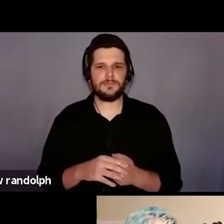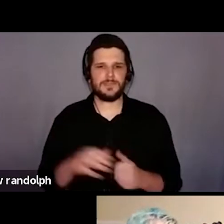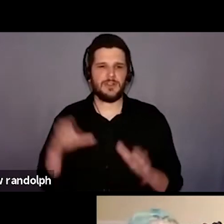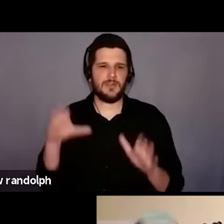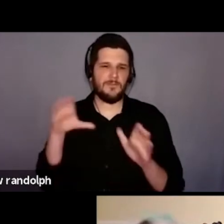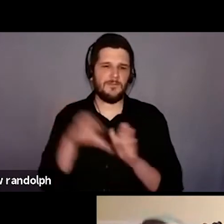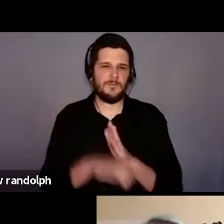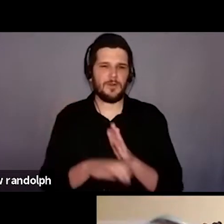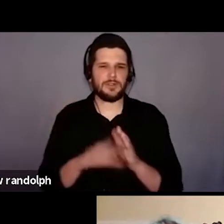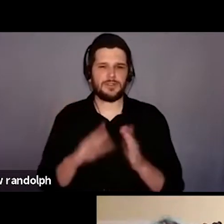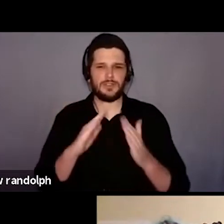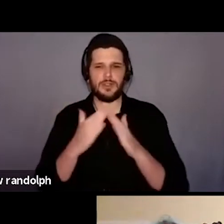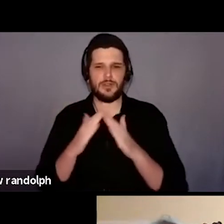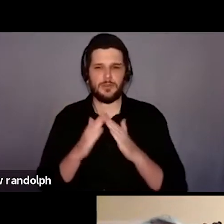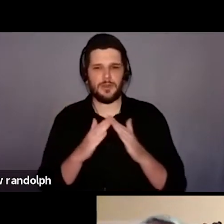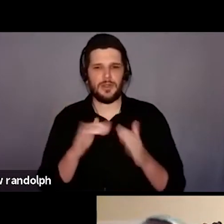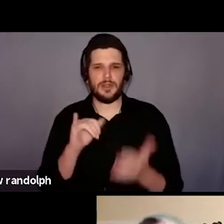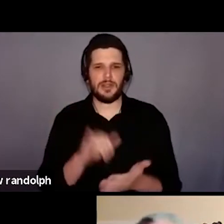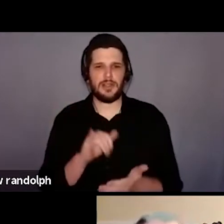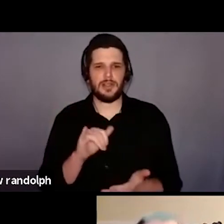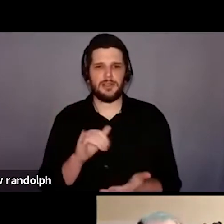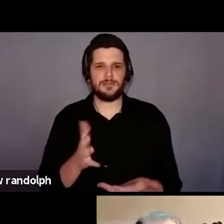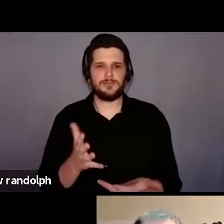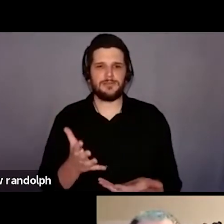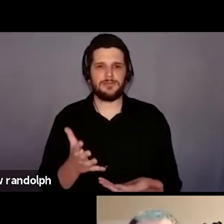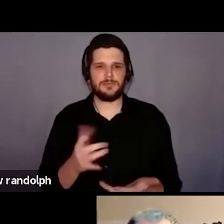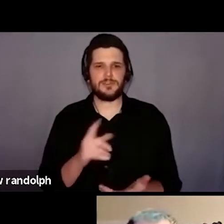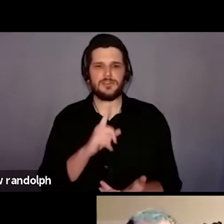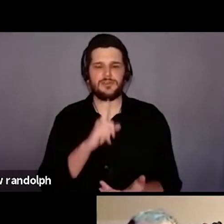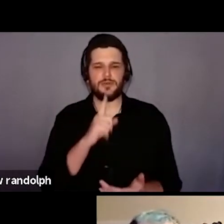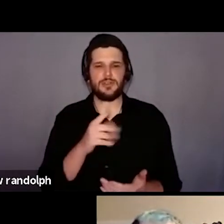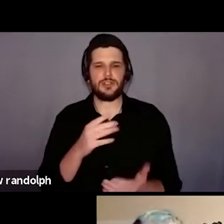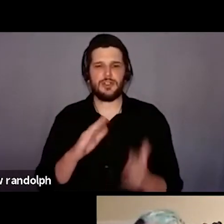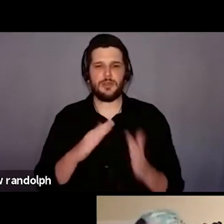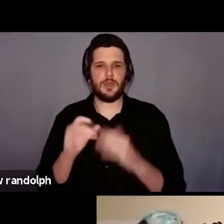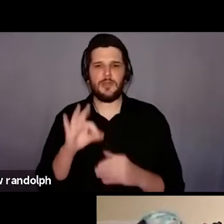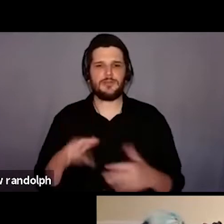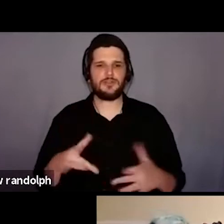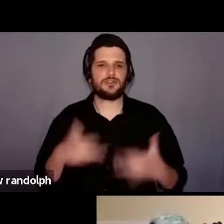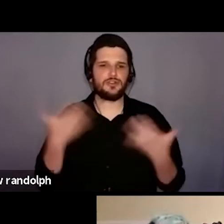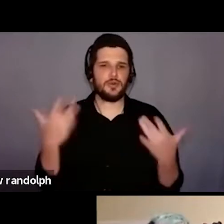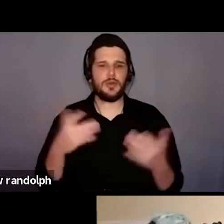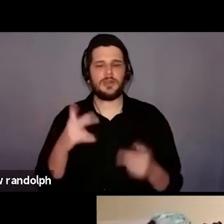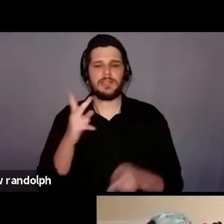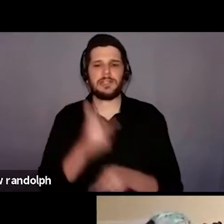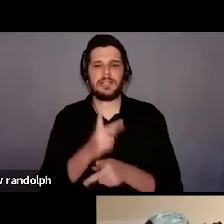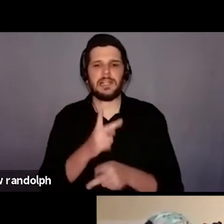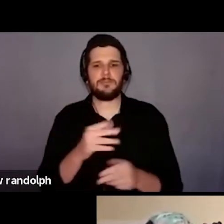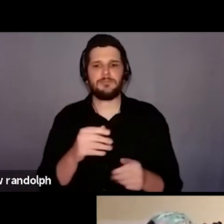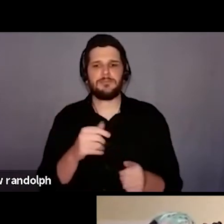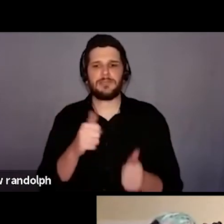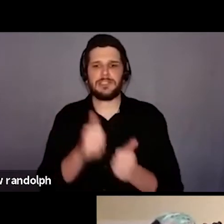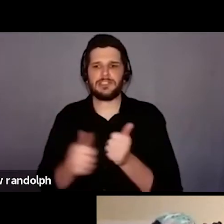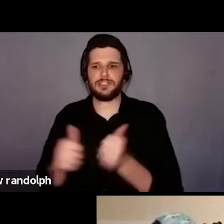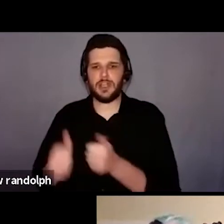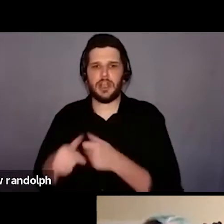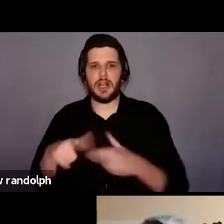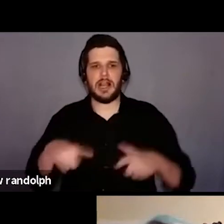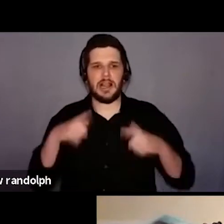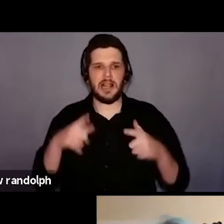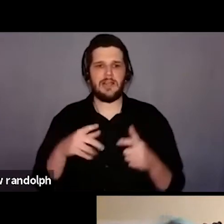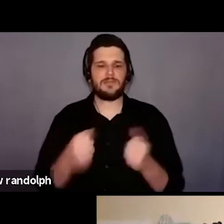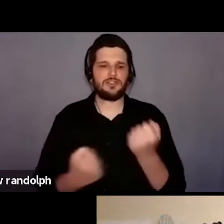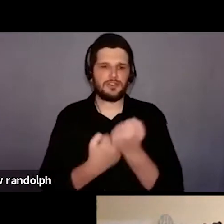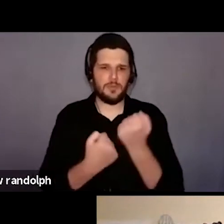force a community that is a community of joy, is a community of keeping each other alive, is a community of support